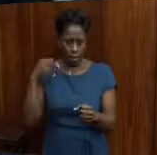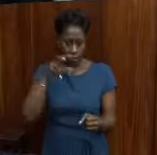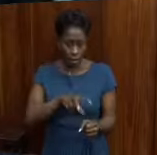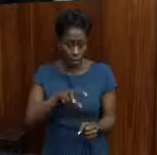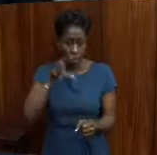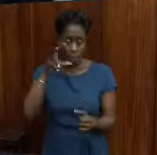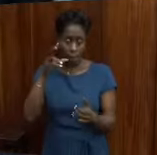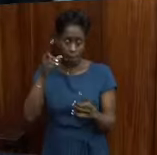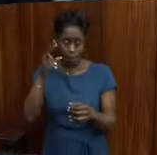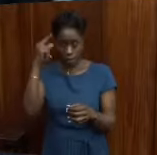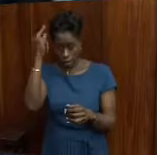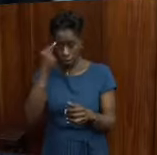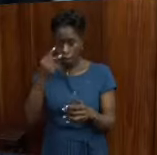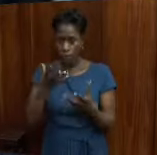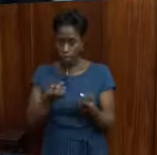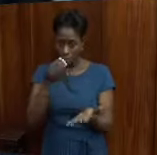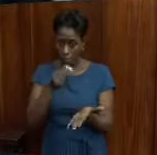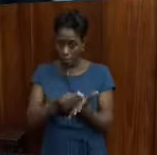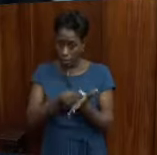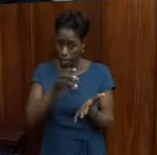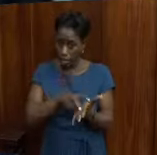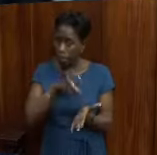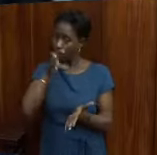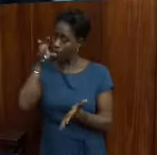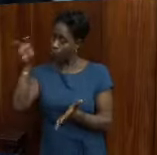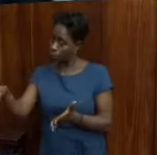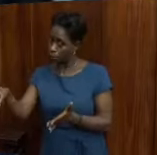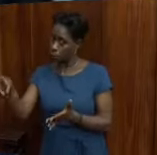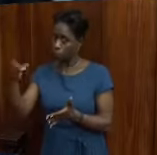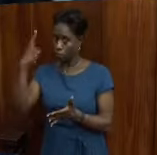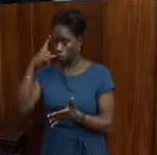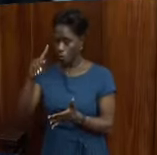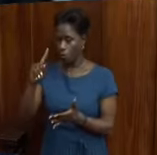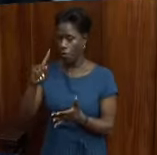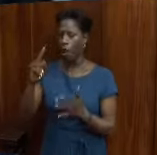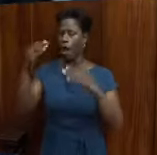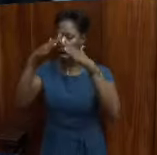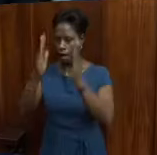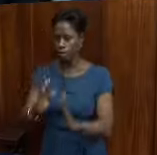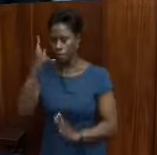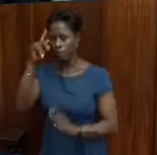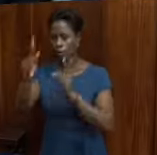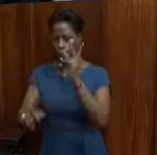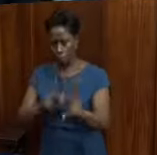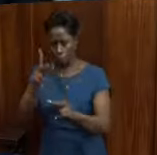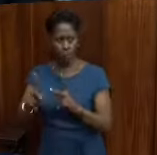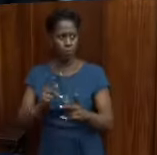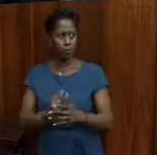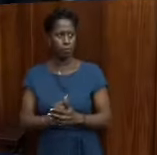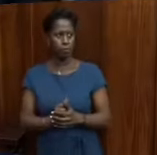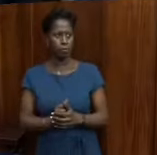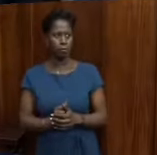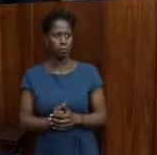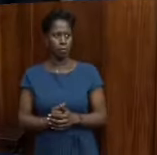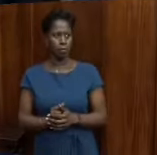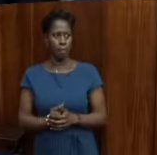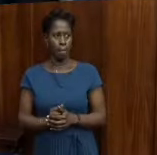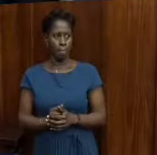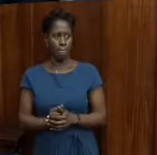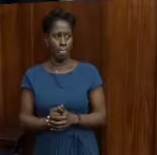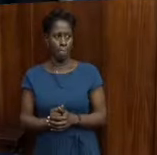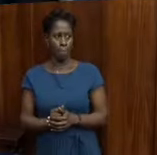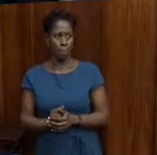and public sectors in affordable housing. The National Sites and Services Program will